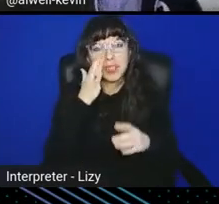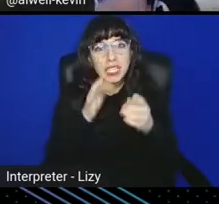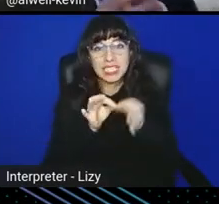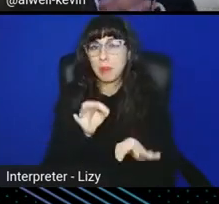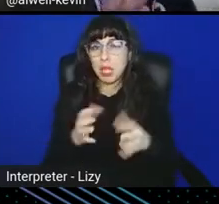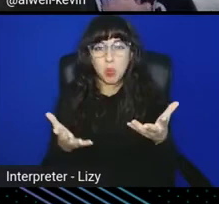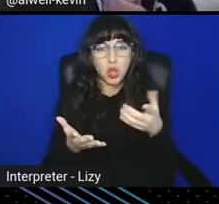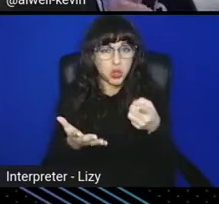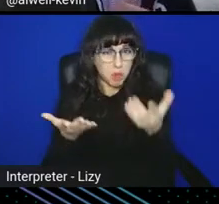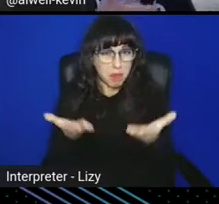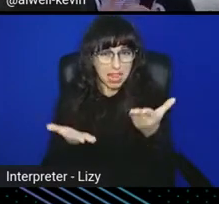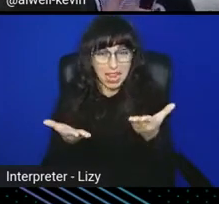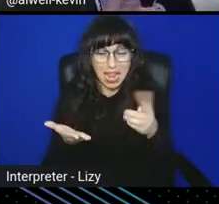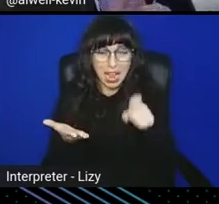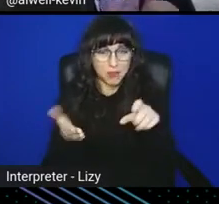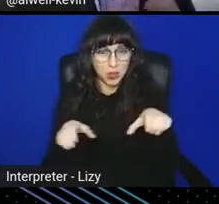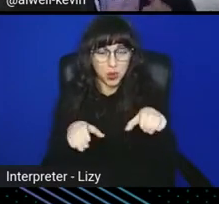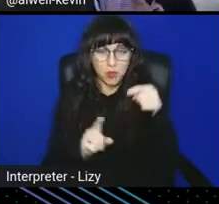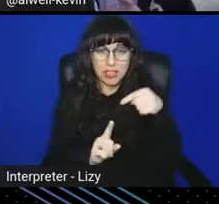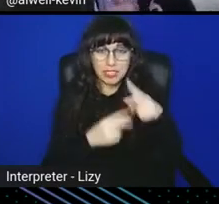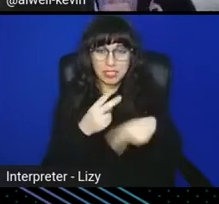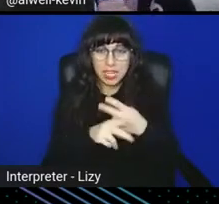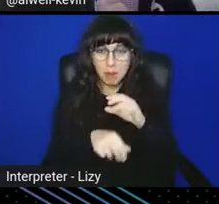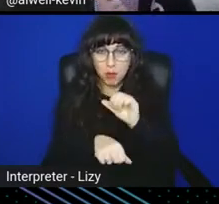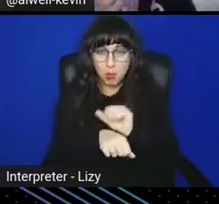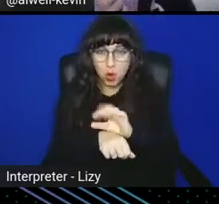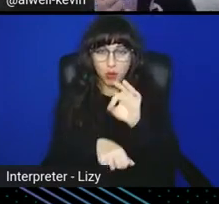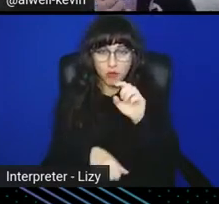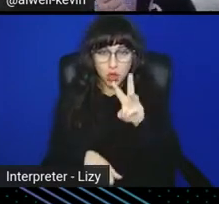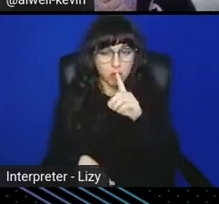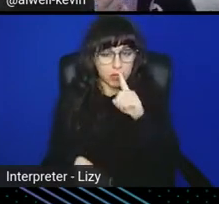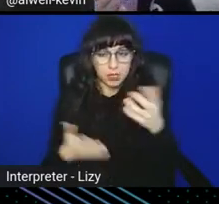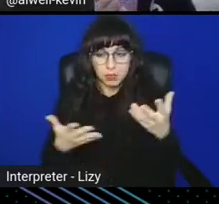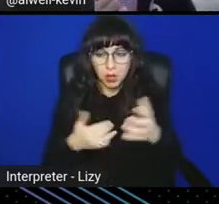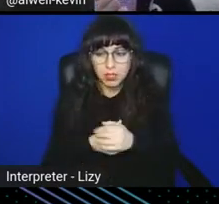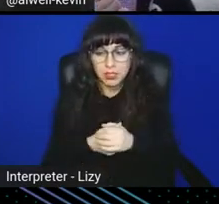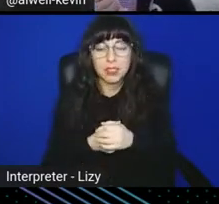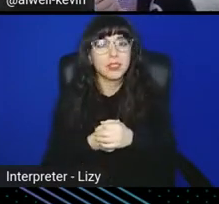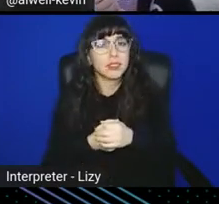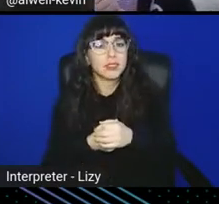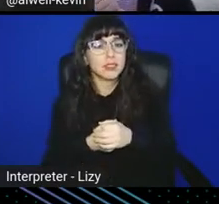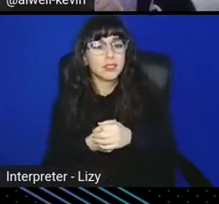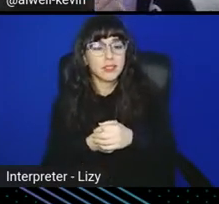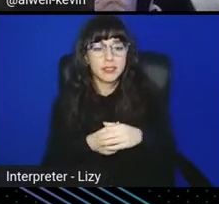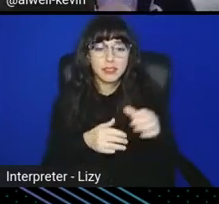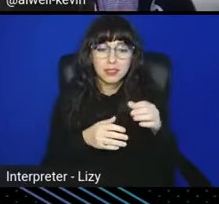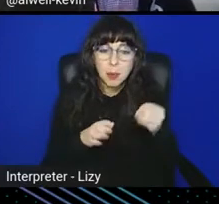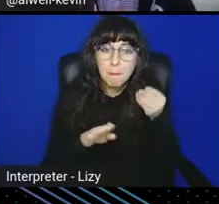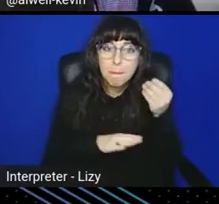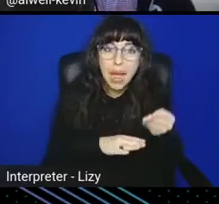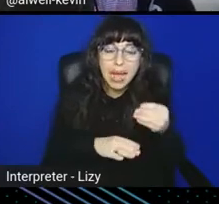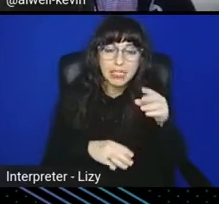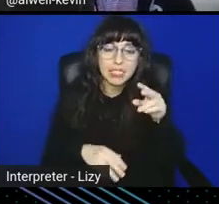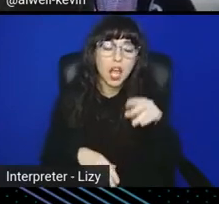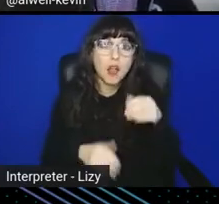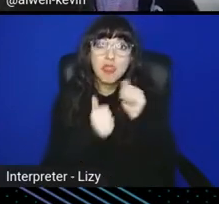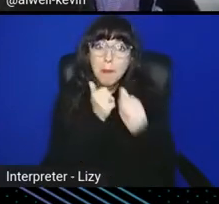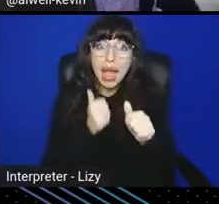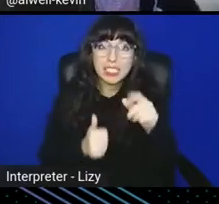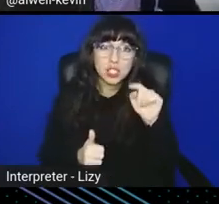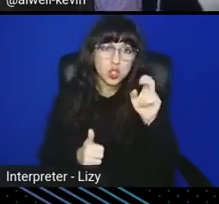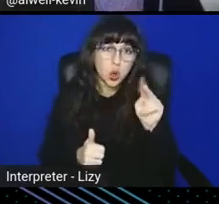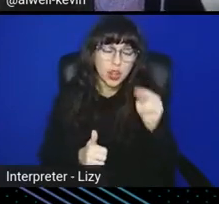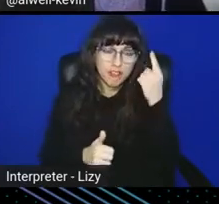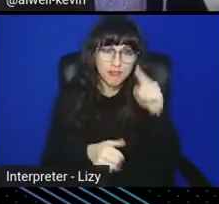to do here on this type of workflow is pass in a token in order to retrieve your Vault credentials. And so I'm using